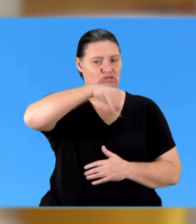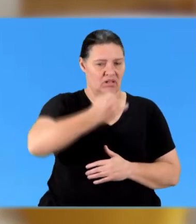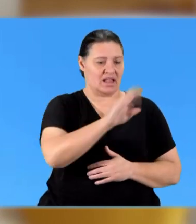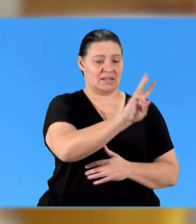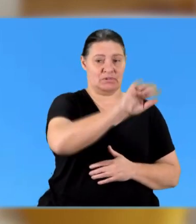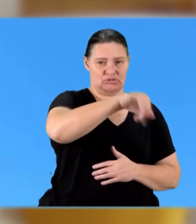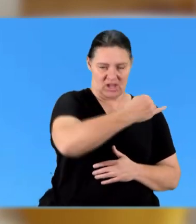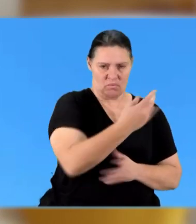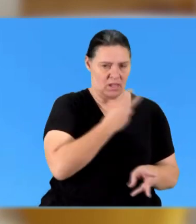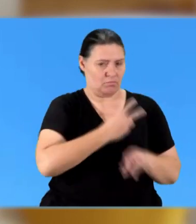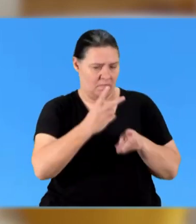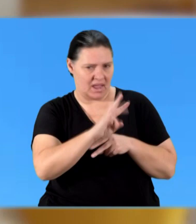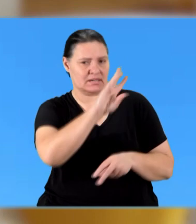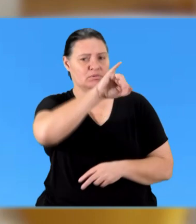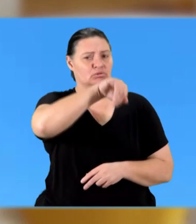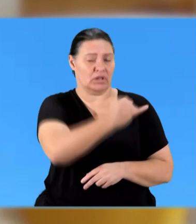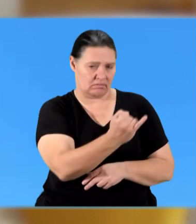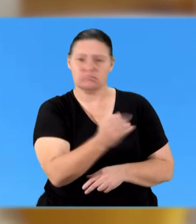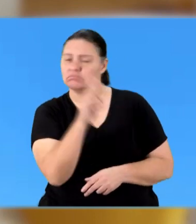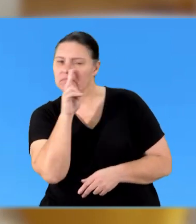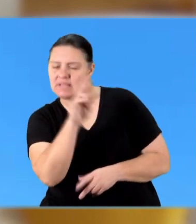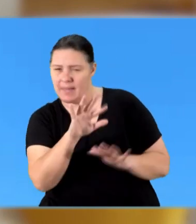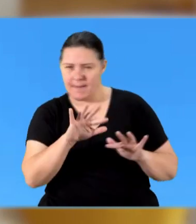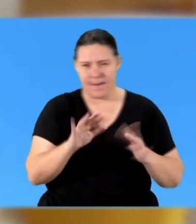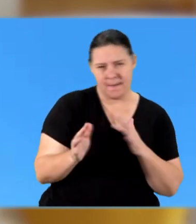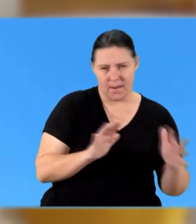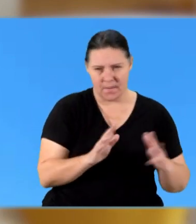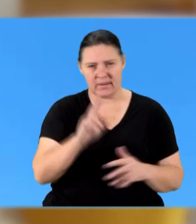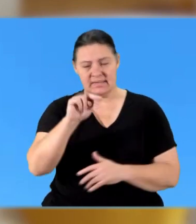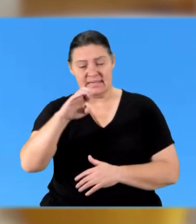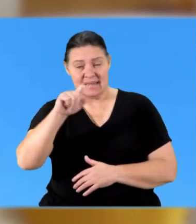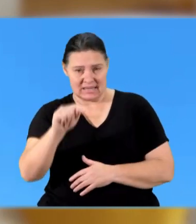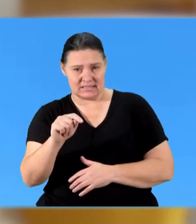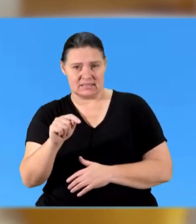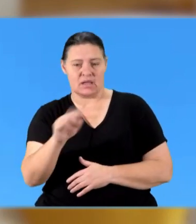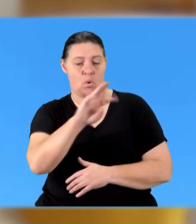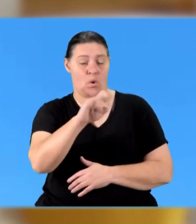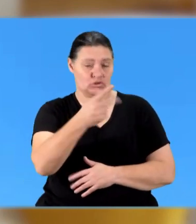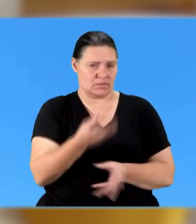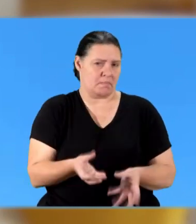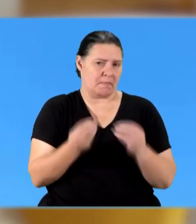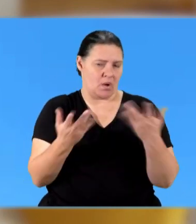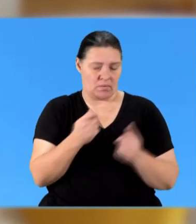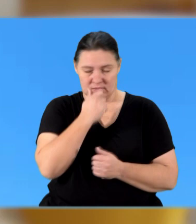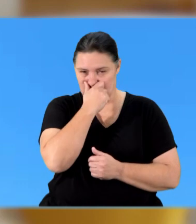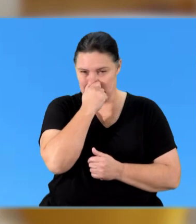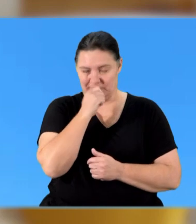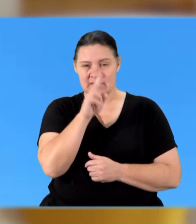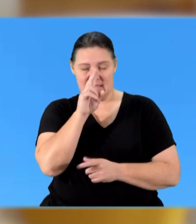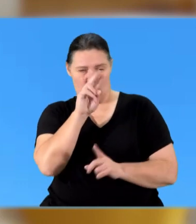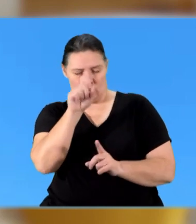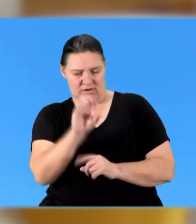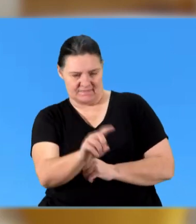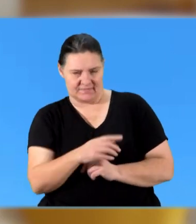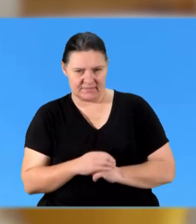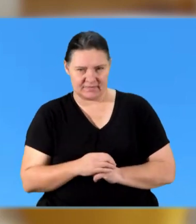journal. We're going to be preparing the wages journal and we're going to see how to get net wages. Let us look at the question that